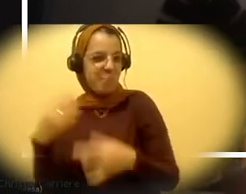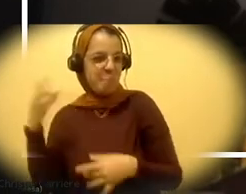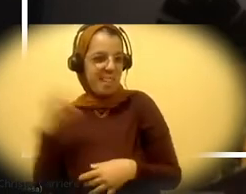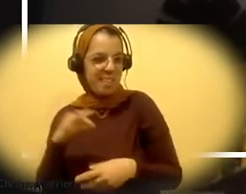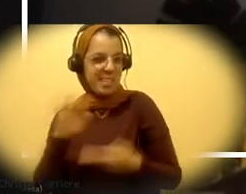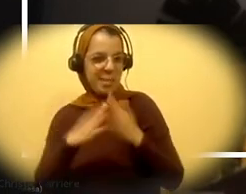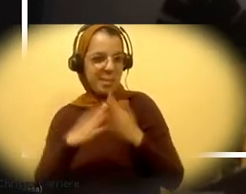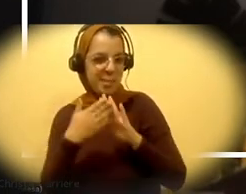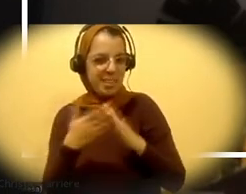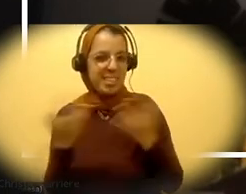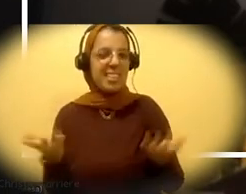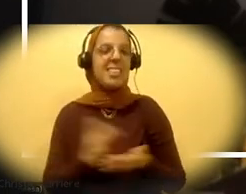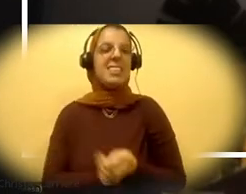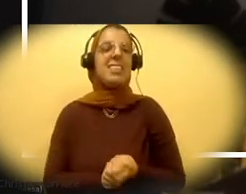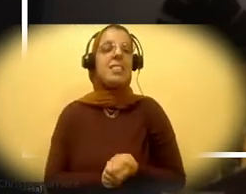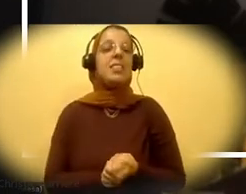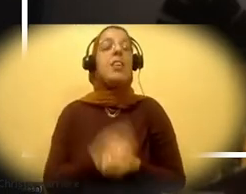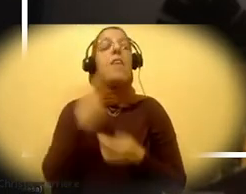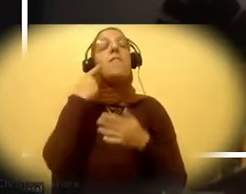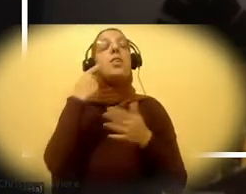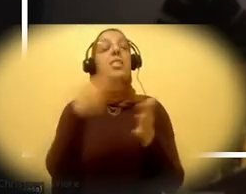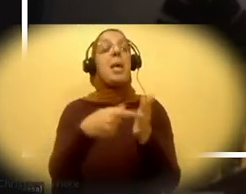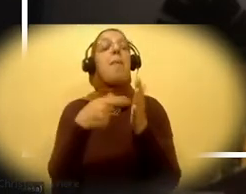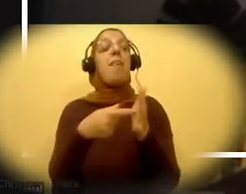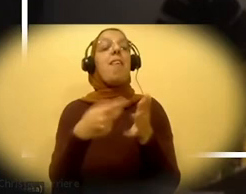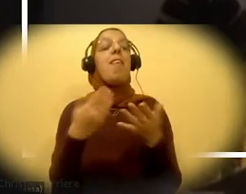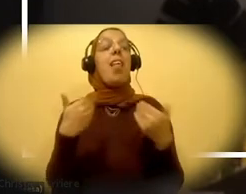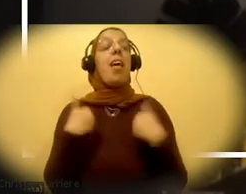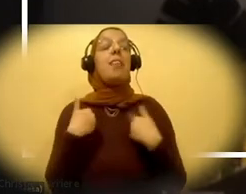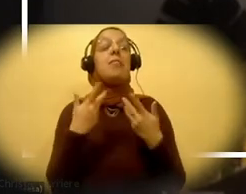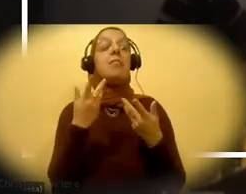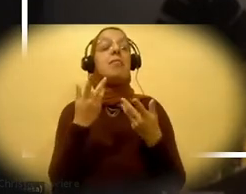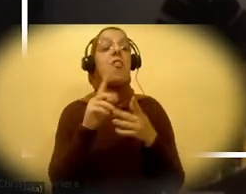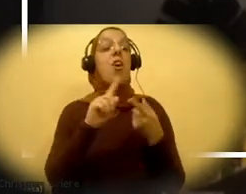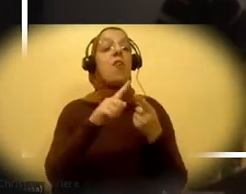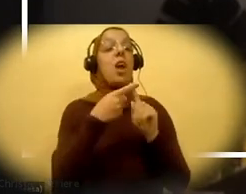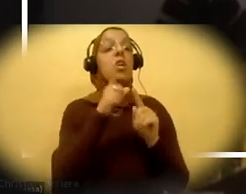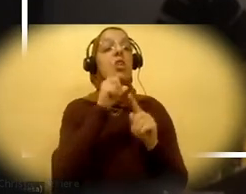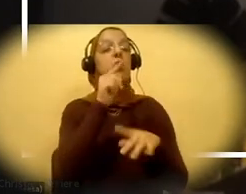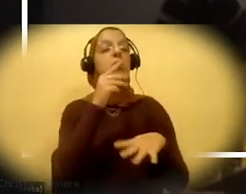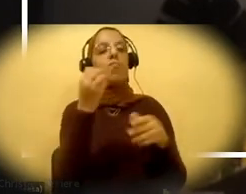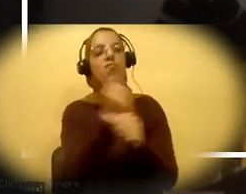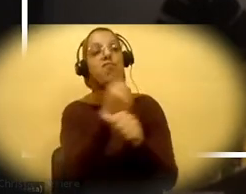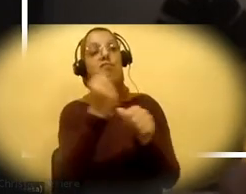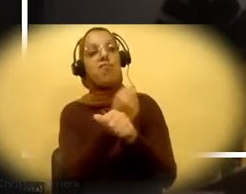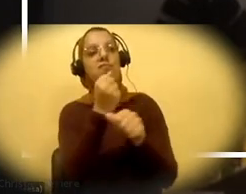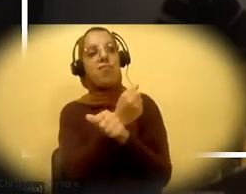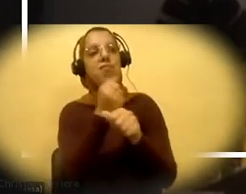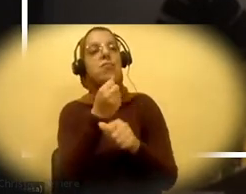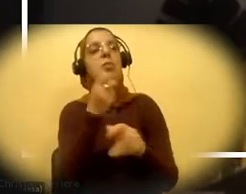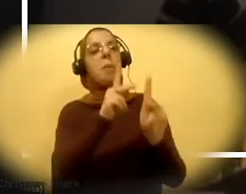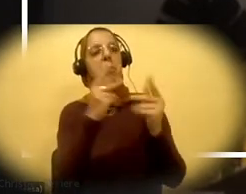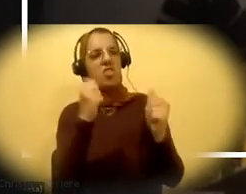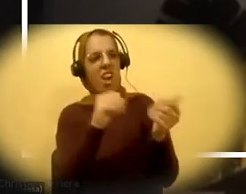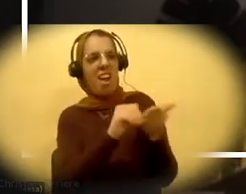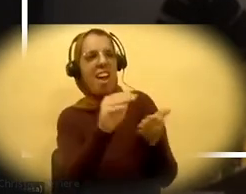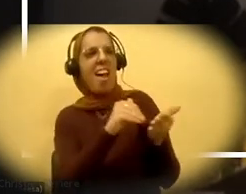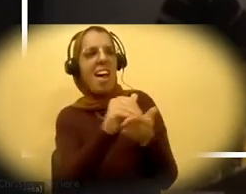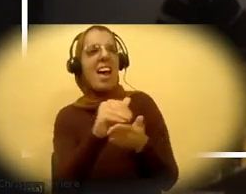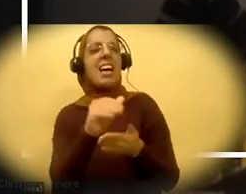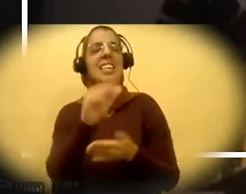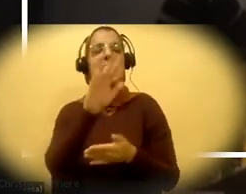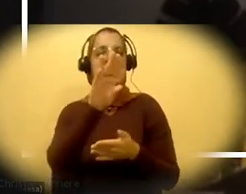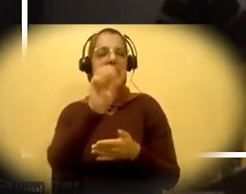to 325 Spadina, which is where Roll San and Ding Dong Bakery, and I think there's Vietnamese optometrist and